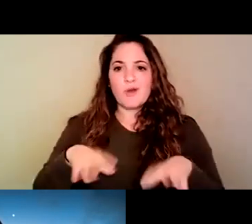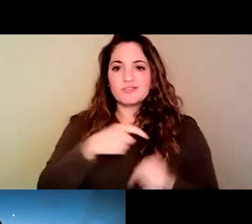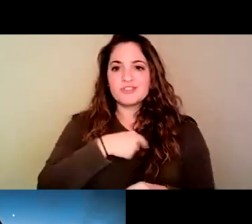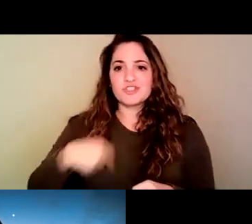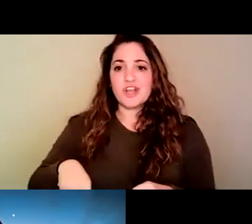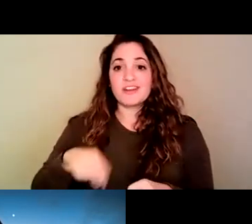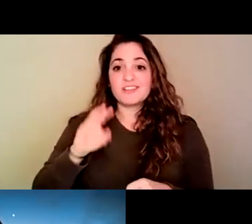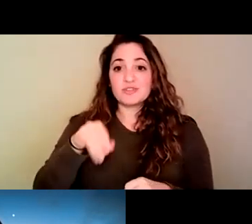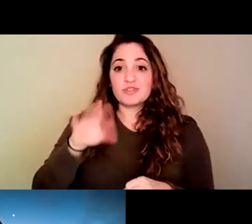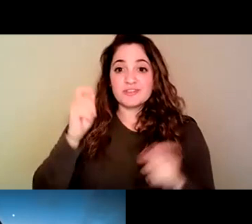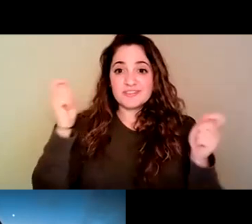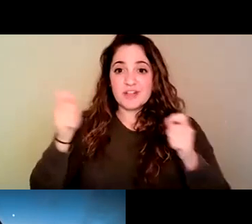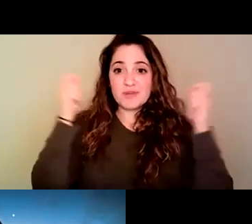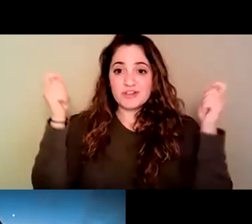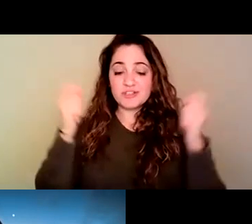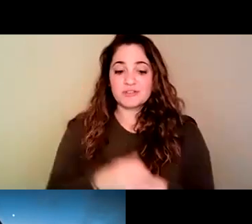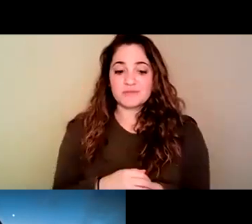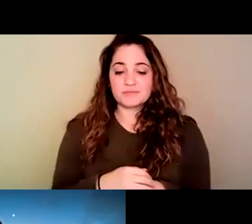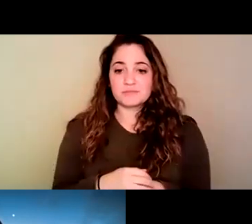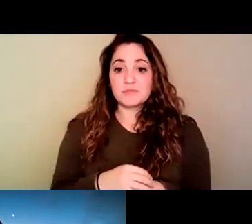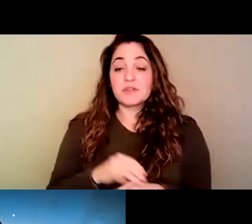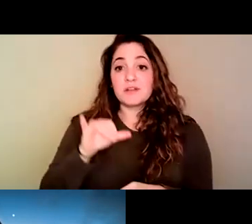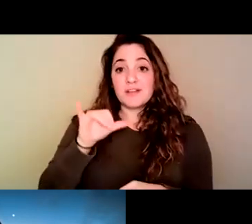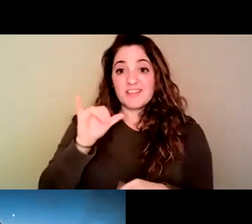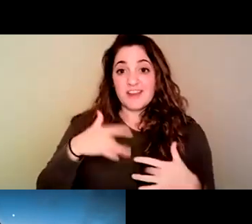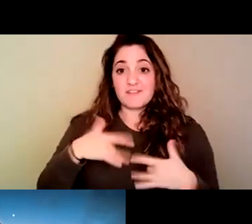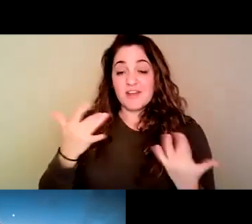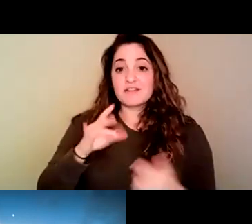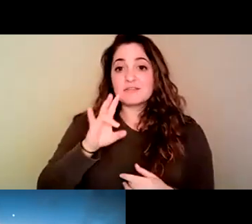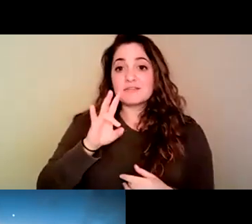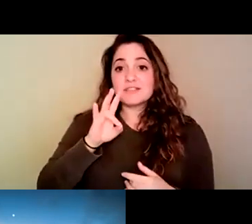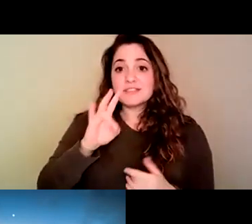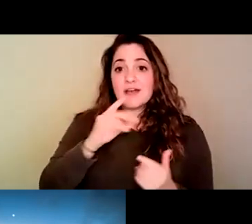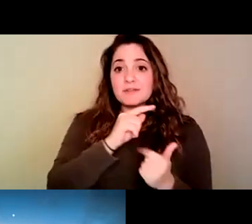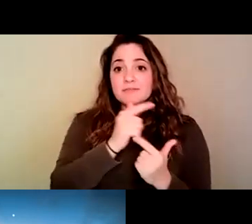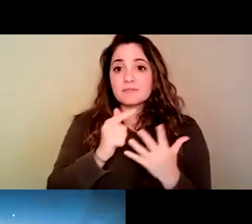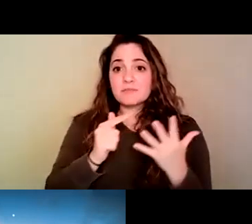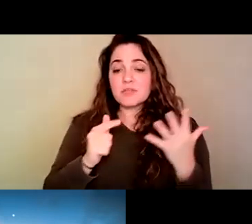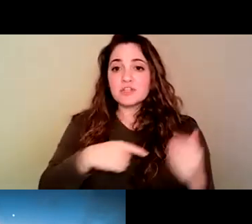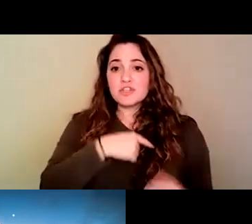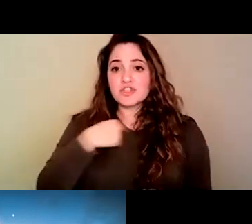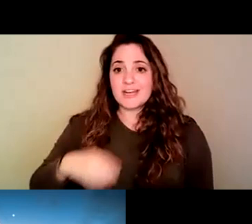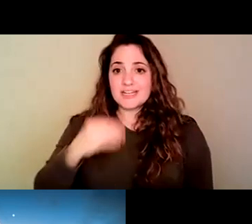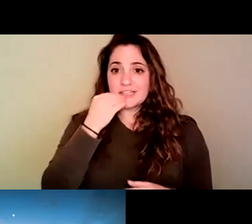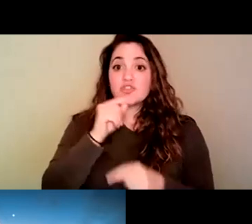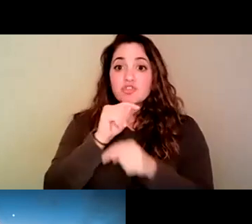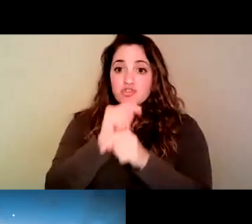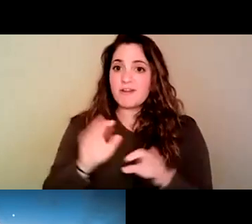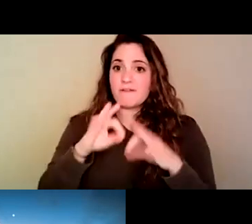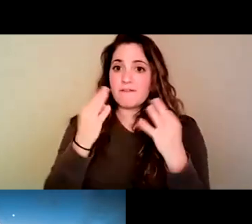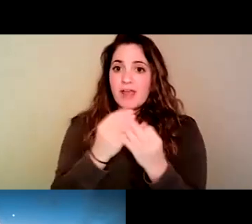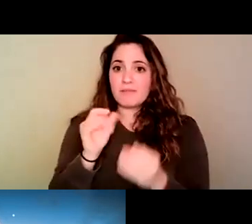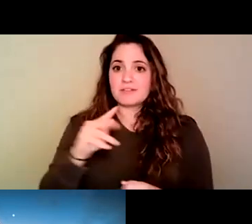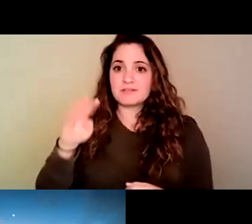celebration. This event is a 7-course Chinese dinner, traditional style, served family style,